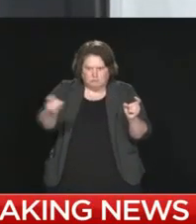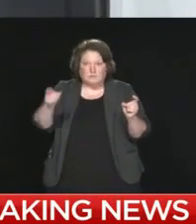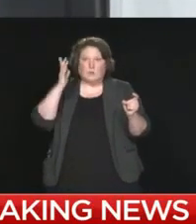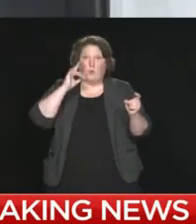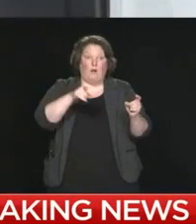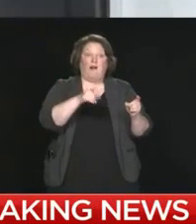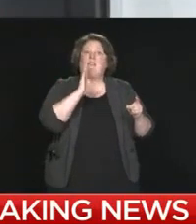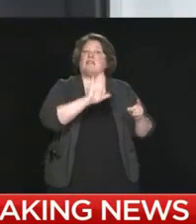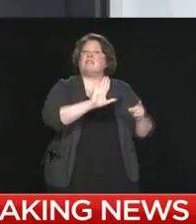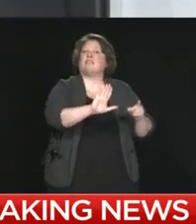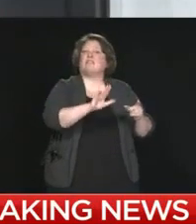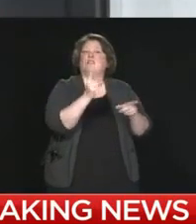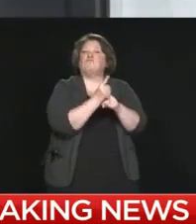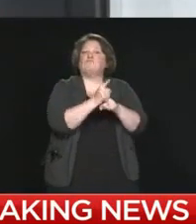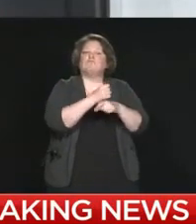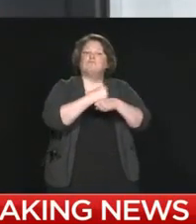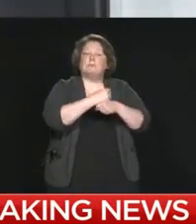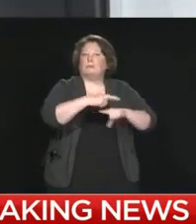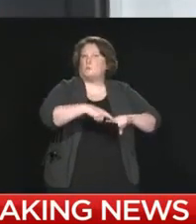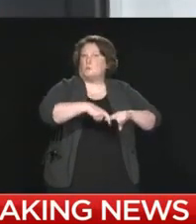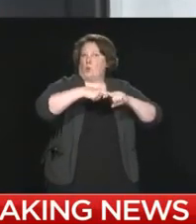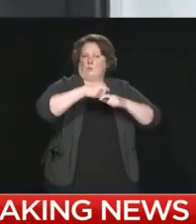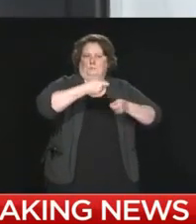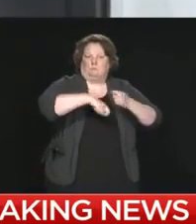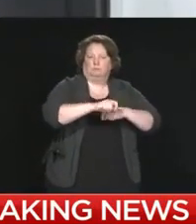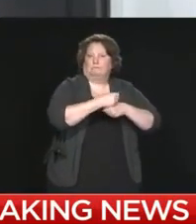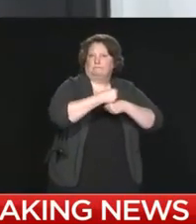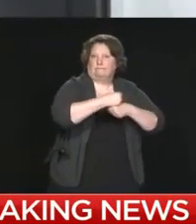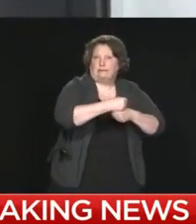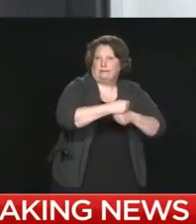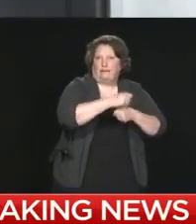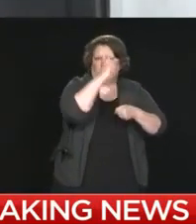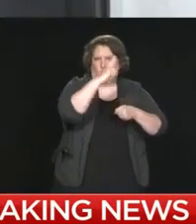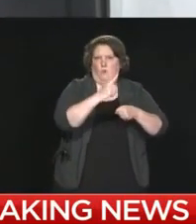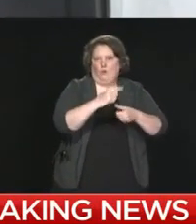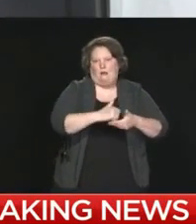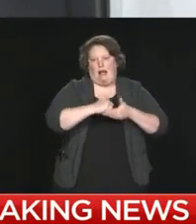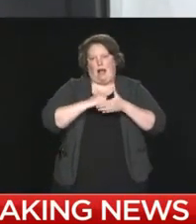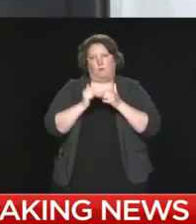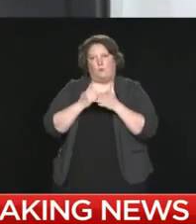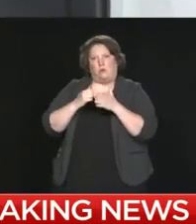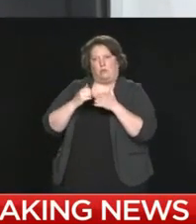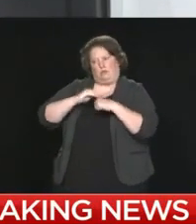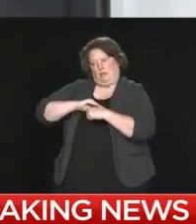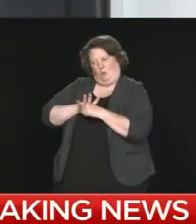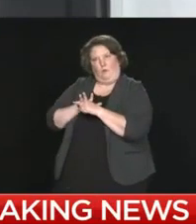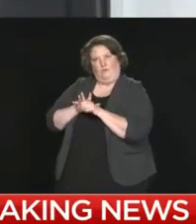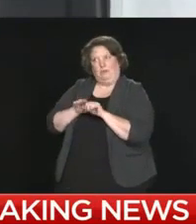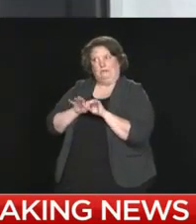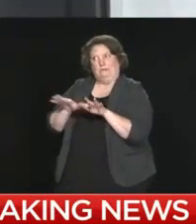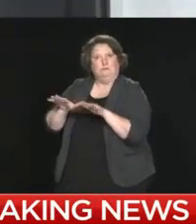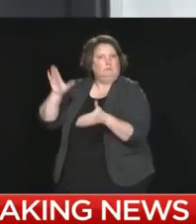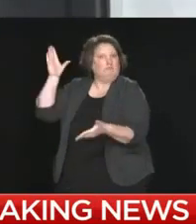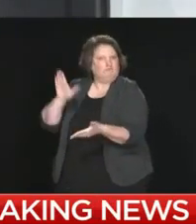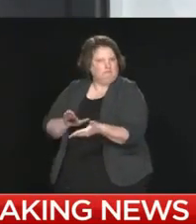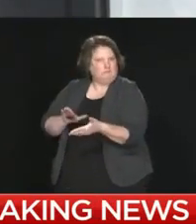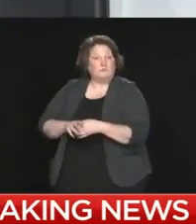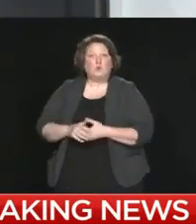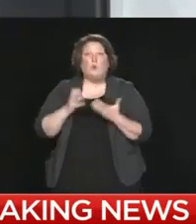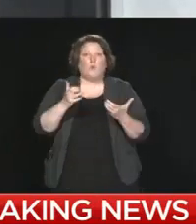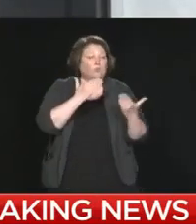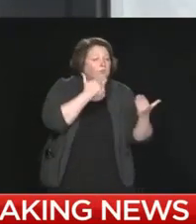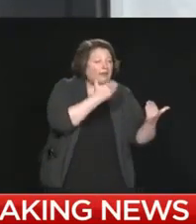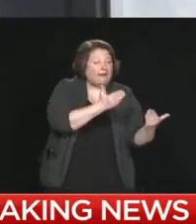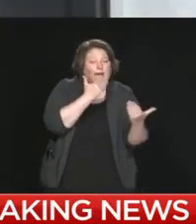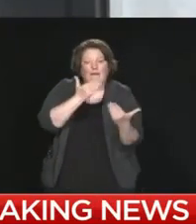up production to meet the demands of this crisis. I want to thank every entrepreneur and every worker who stepped up